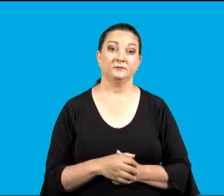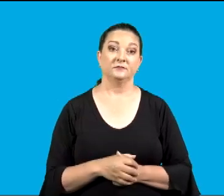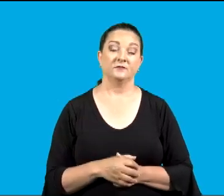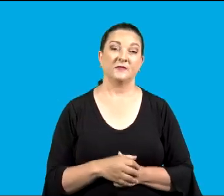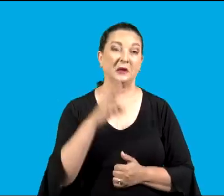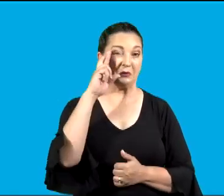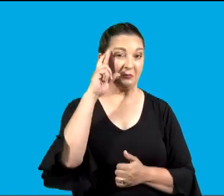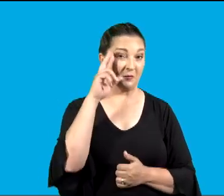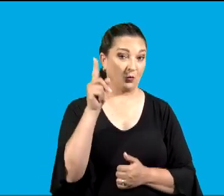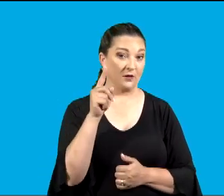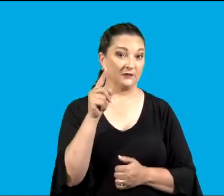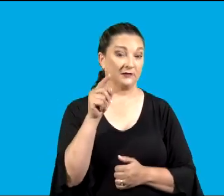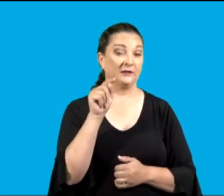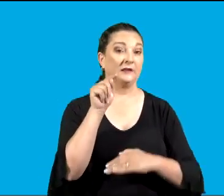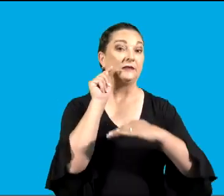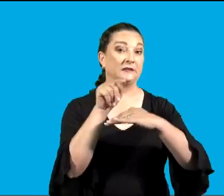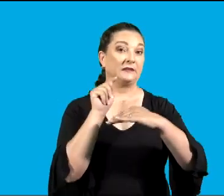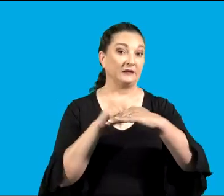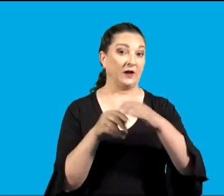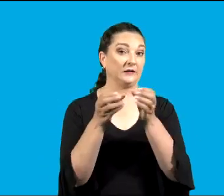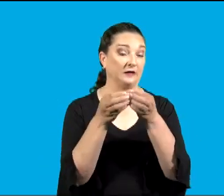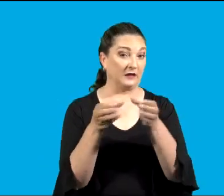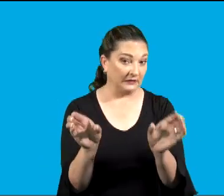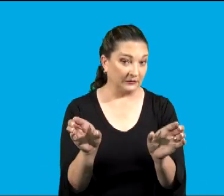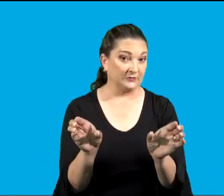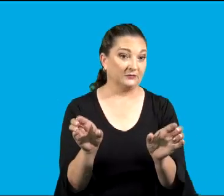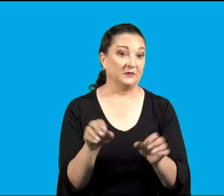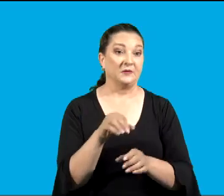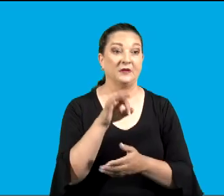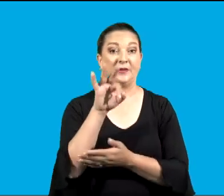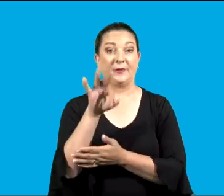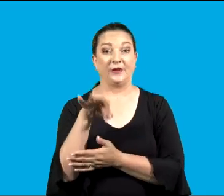26,400. And remember, it was divided equally. That means it was